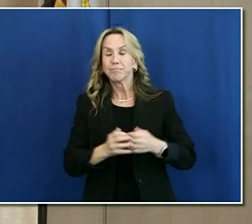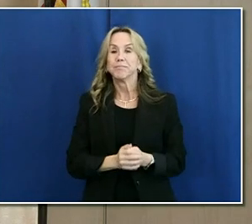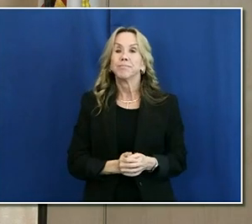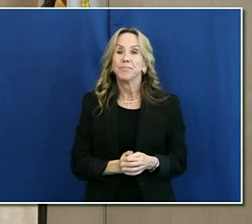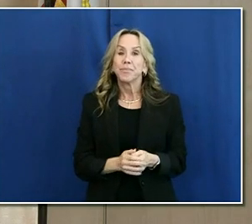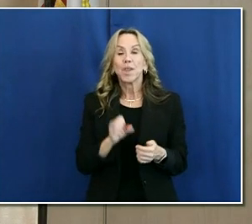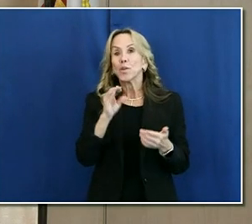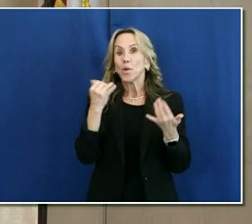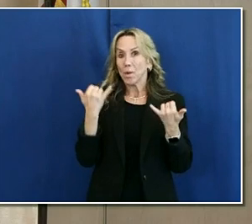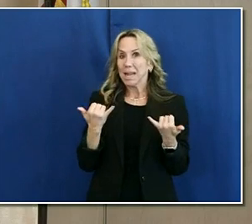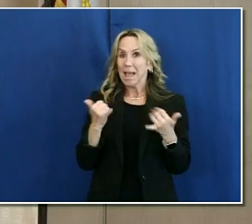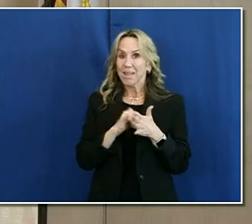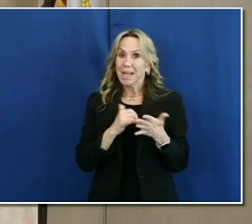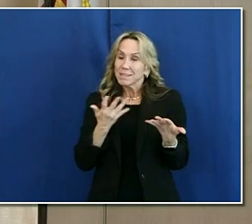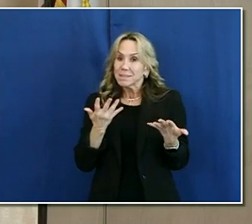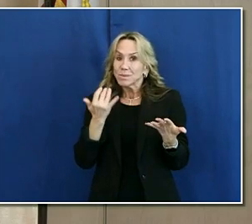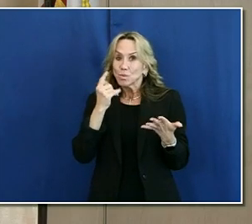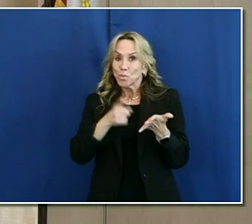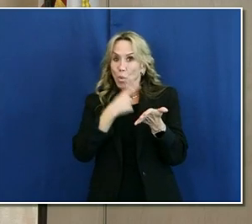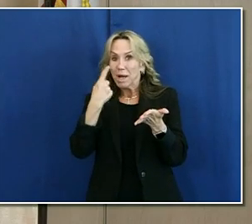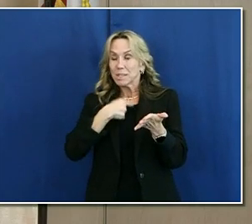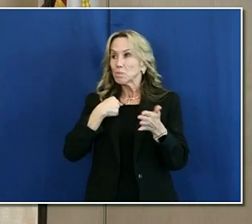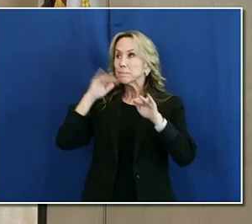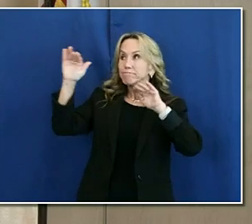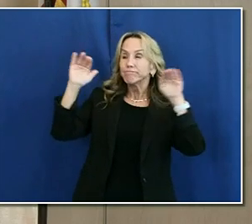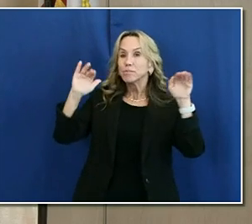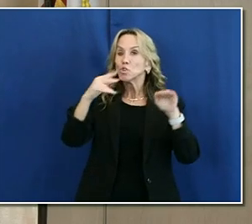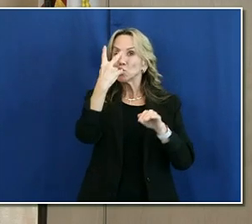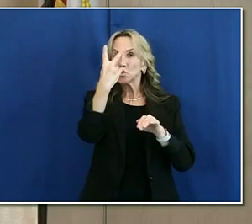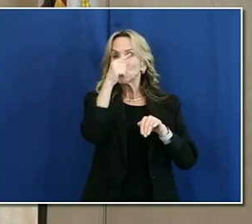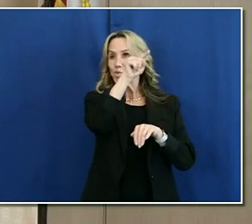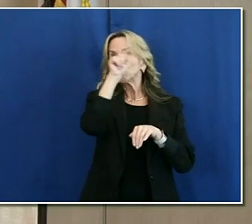get information back from the 2 entities that we've